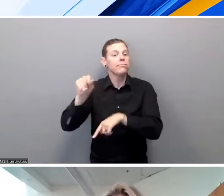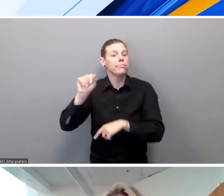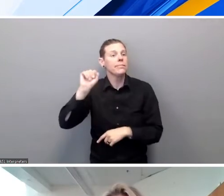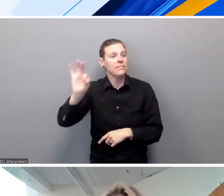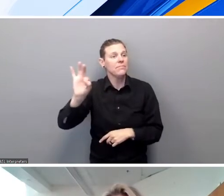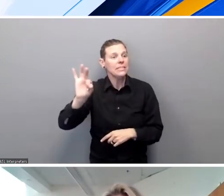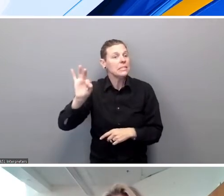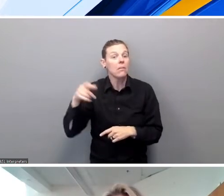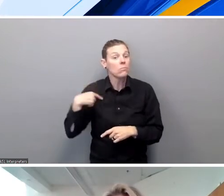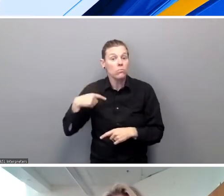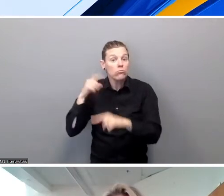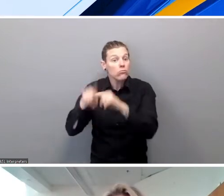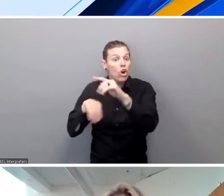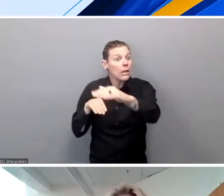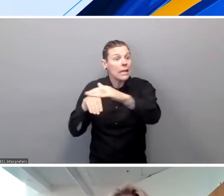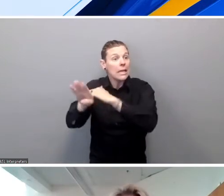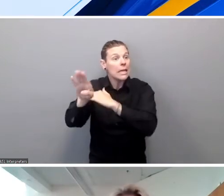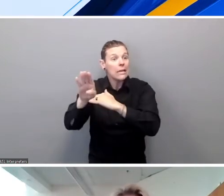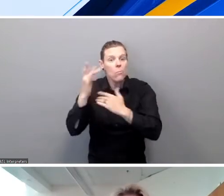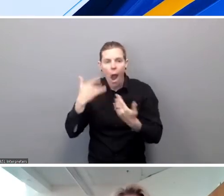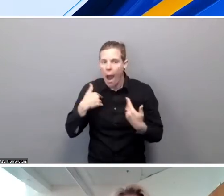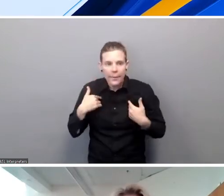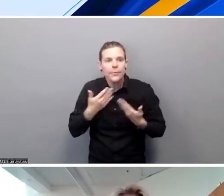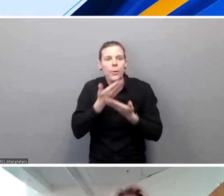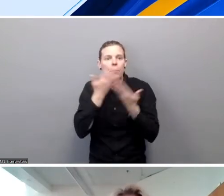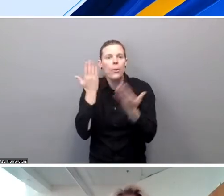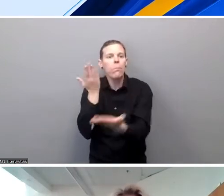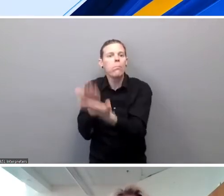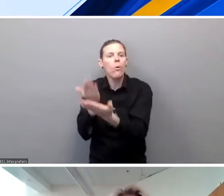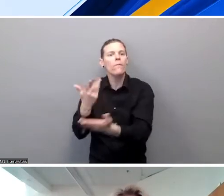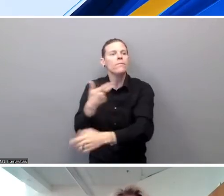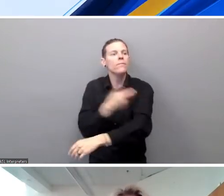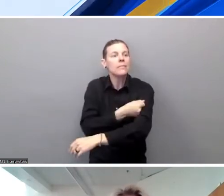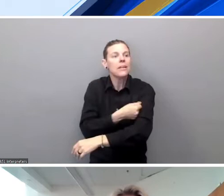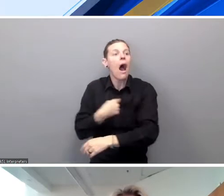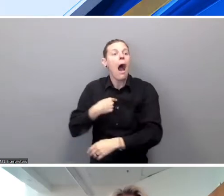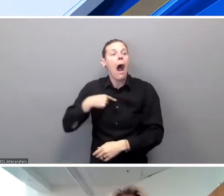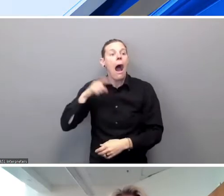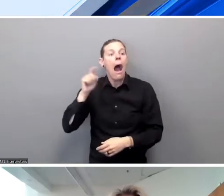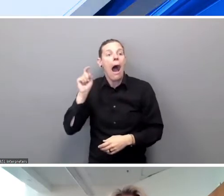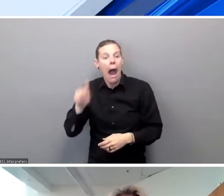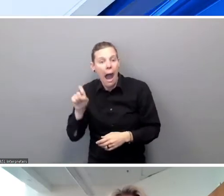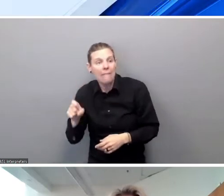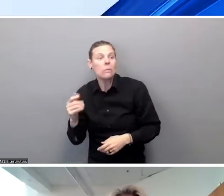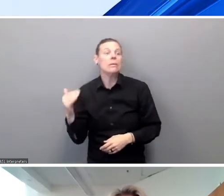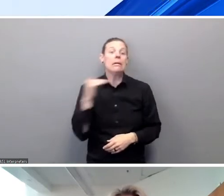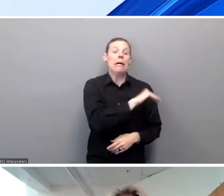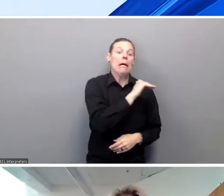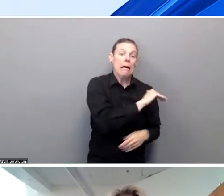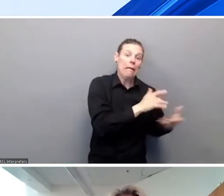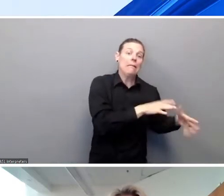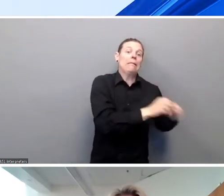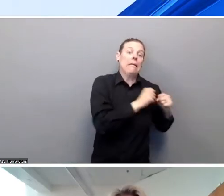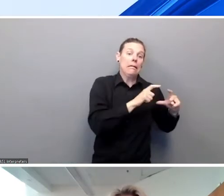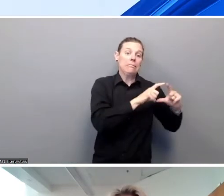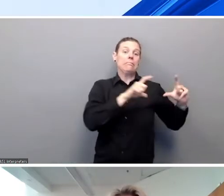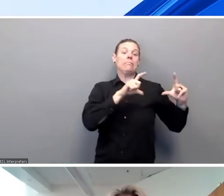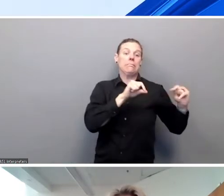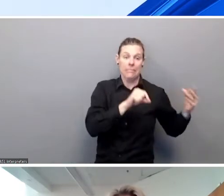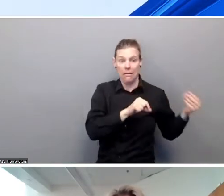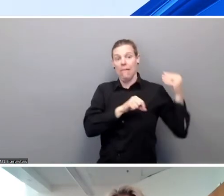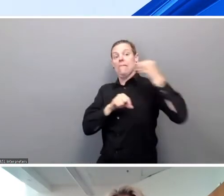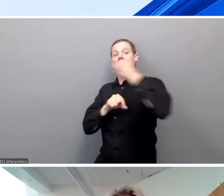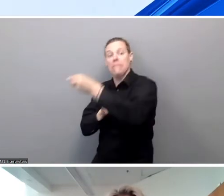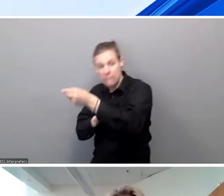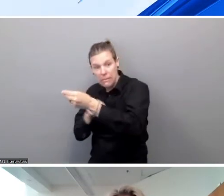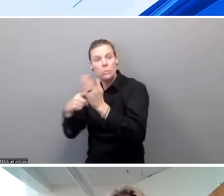So I went back to her house, got my vaccination card, got in and my ID, got in just in